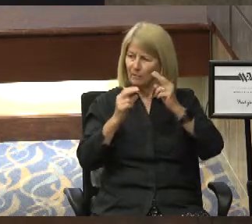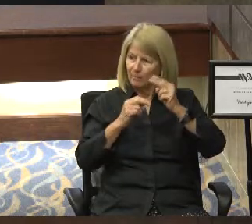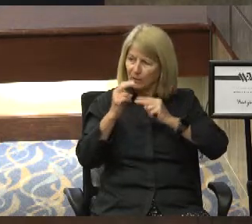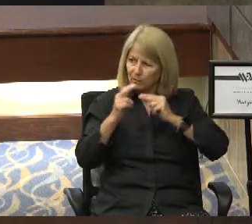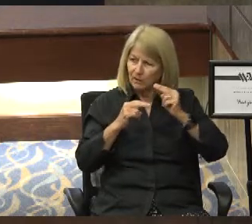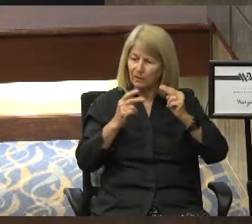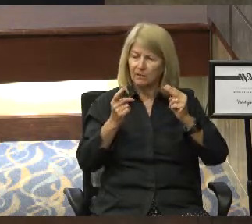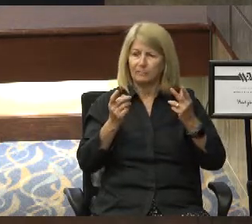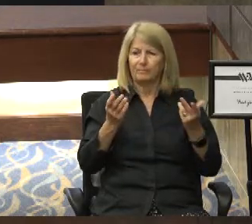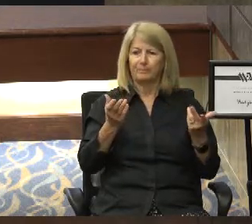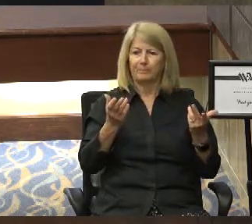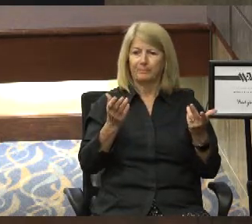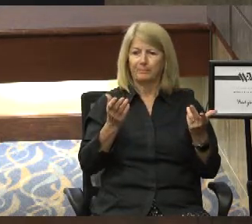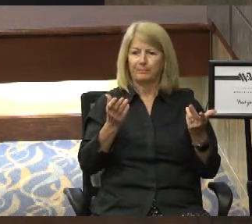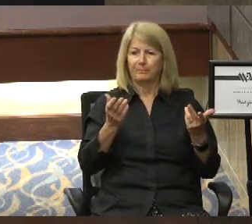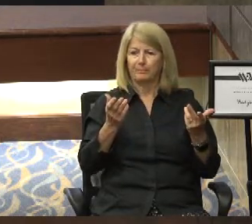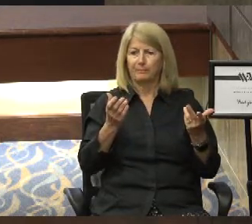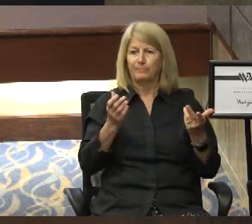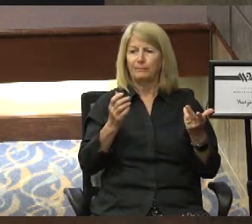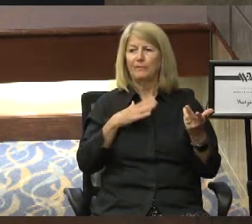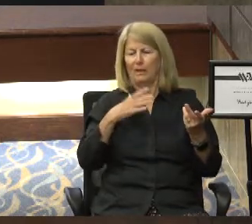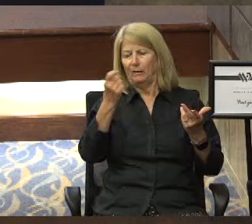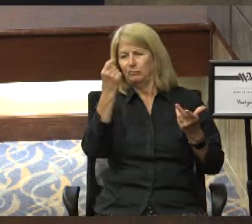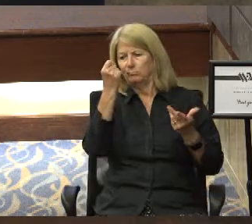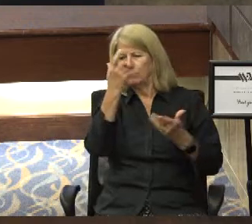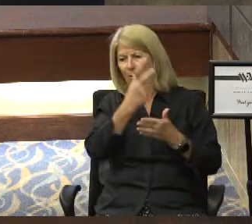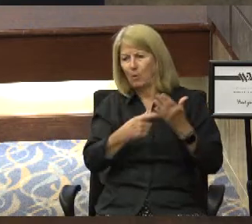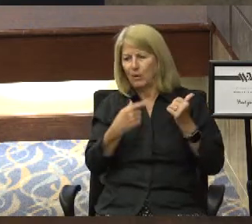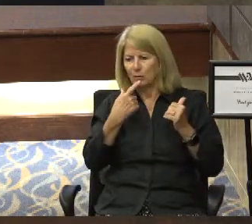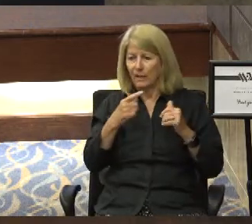So I hear what you're saying, but